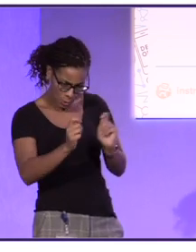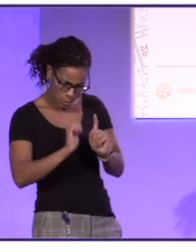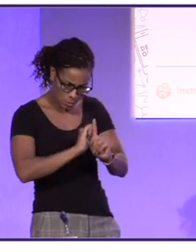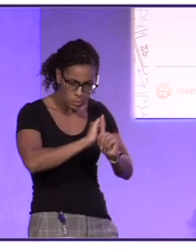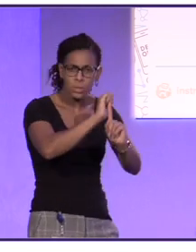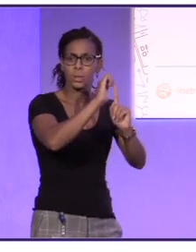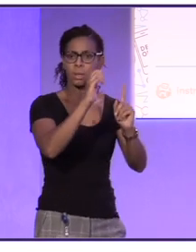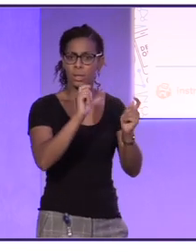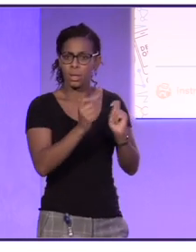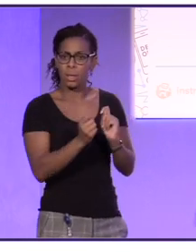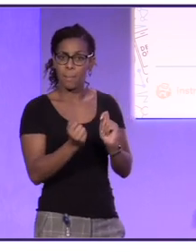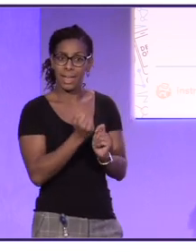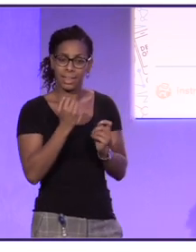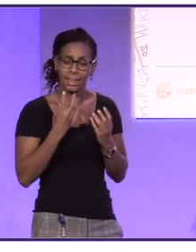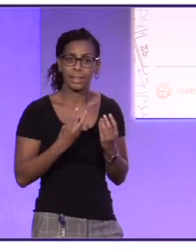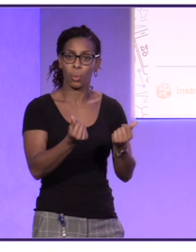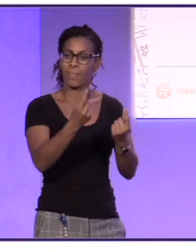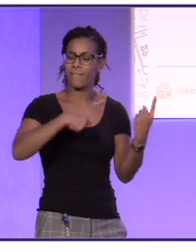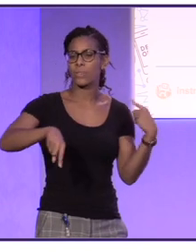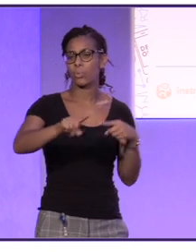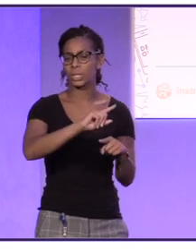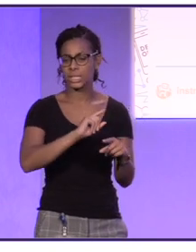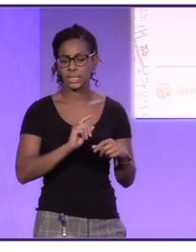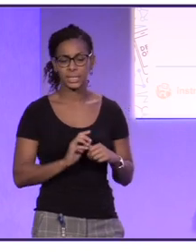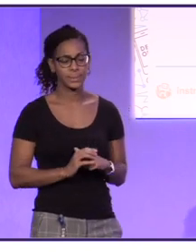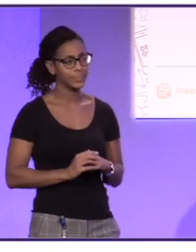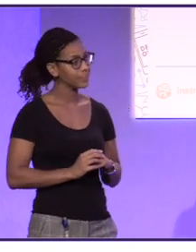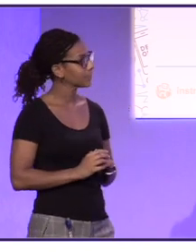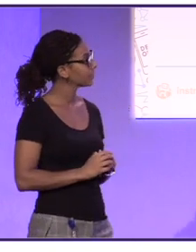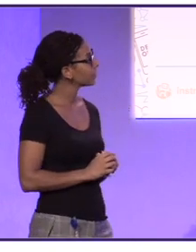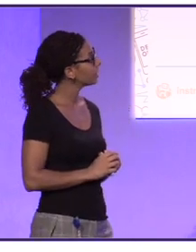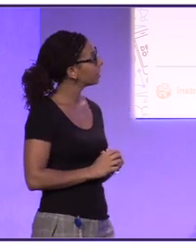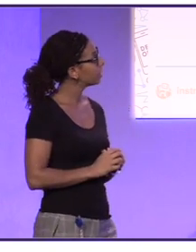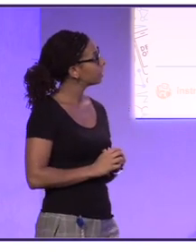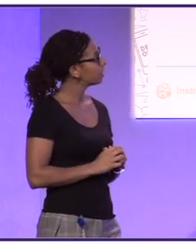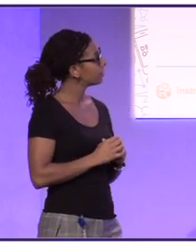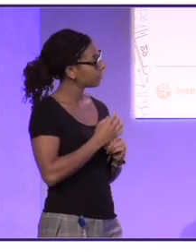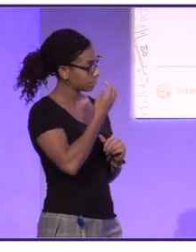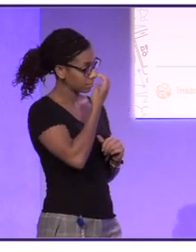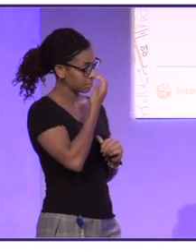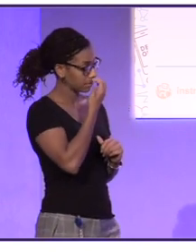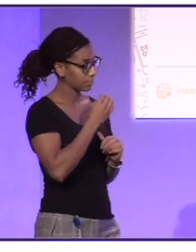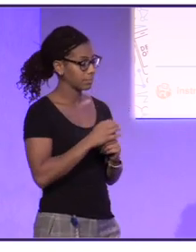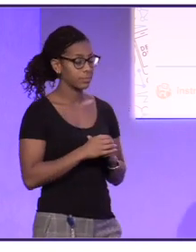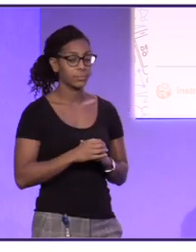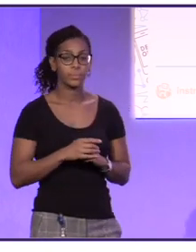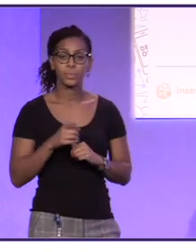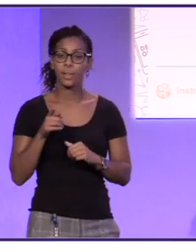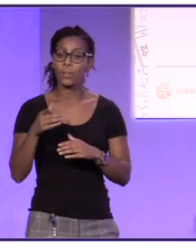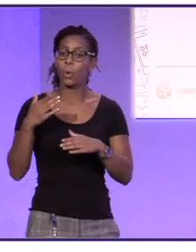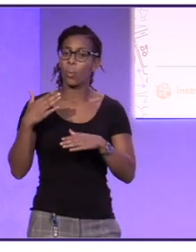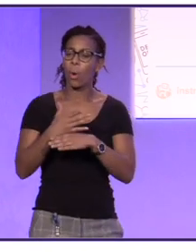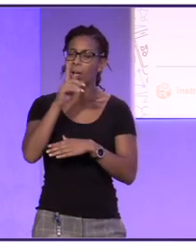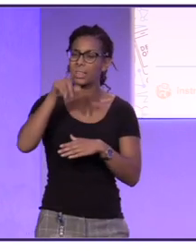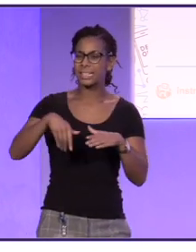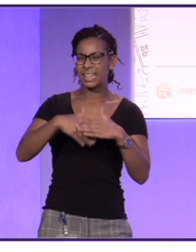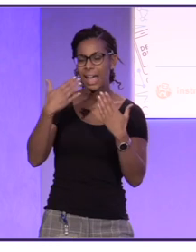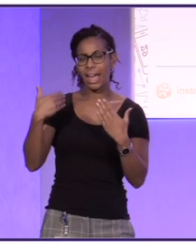involved. And when you're working on this during the day and you're on that rota, it